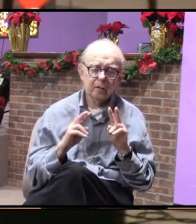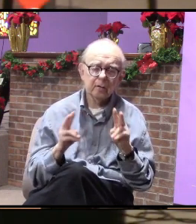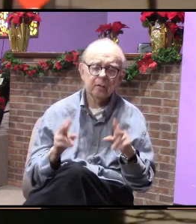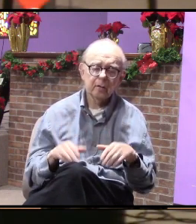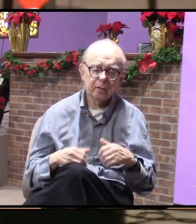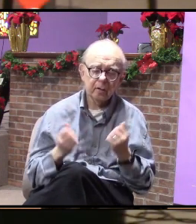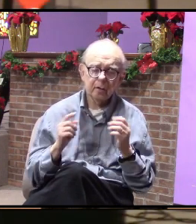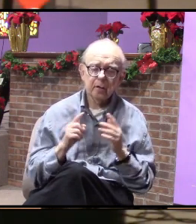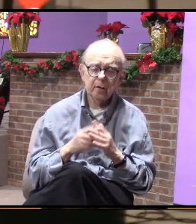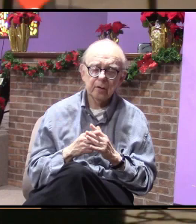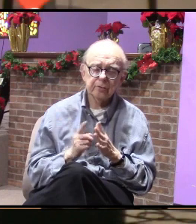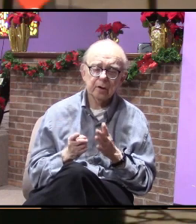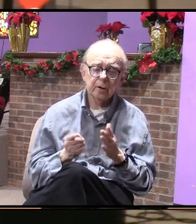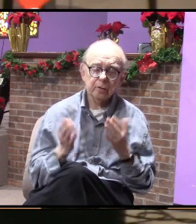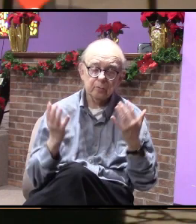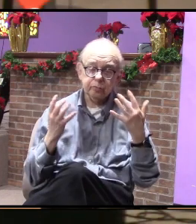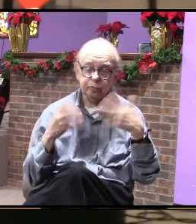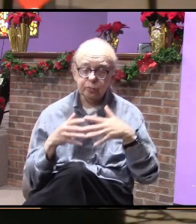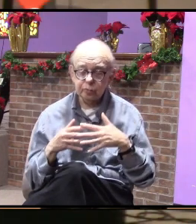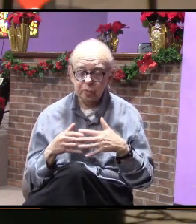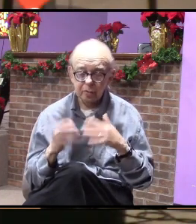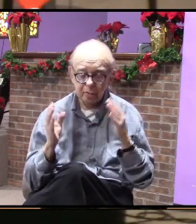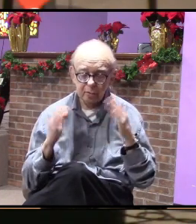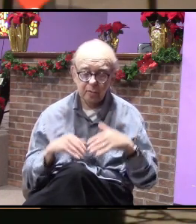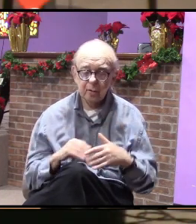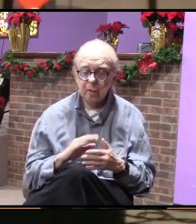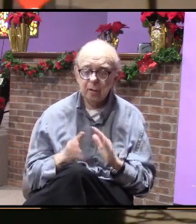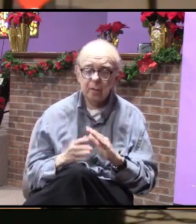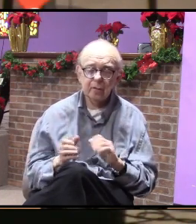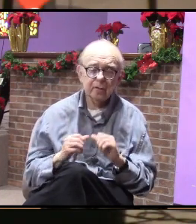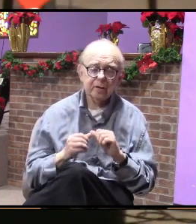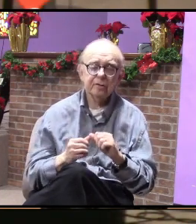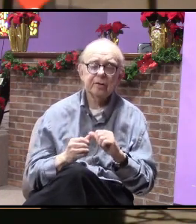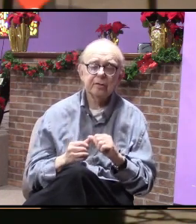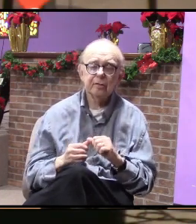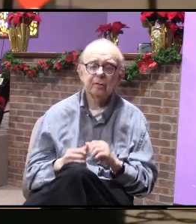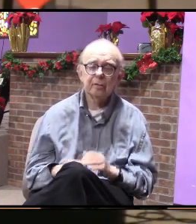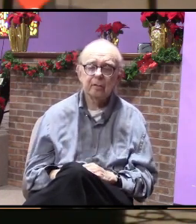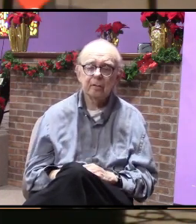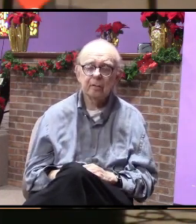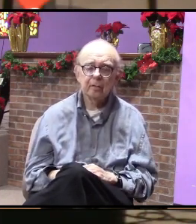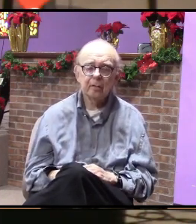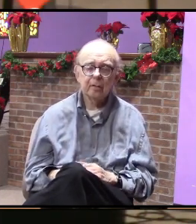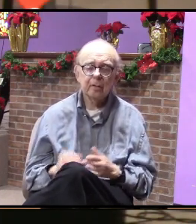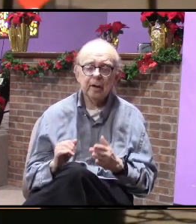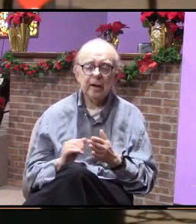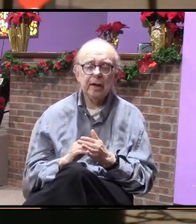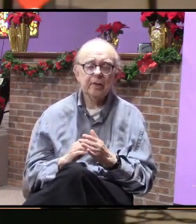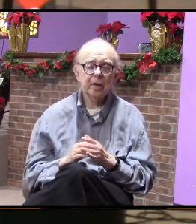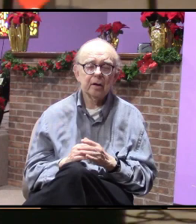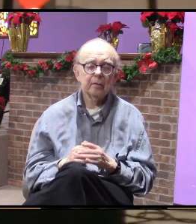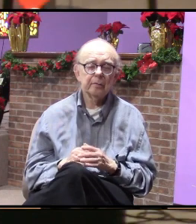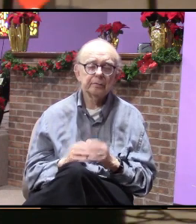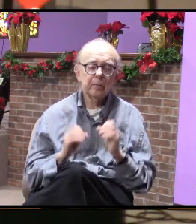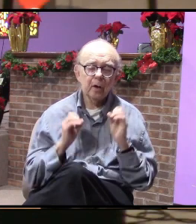it started in chaos? It seems to continue in that chaos,